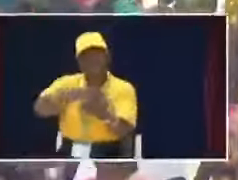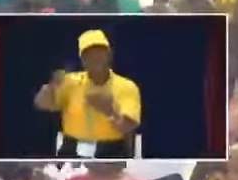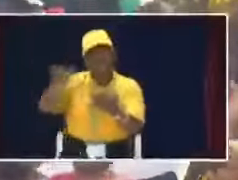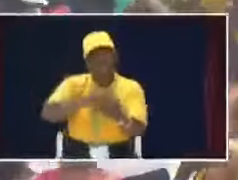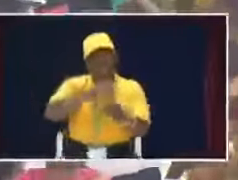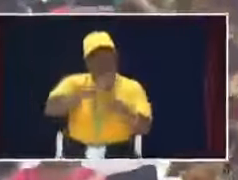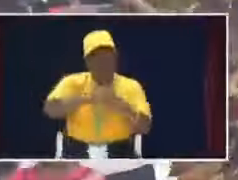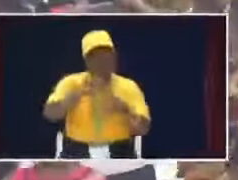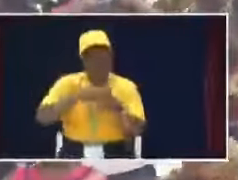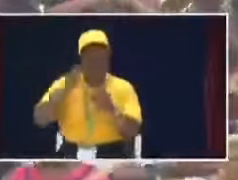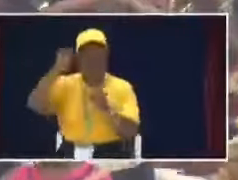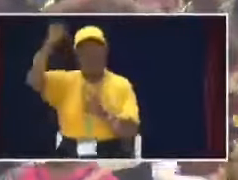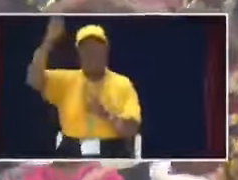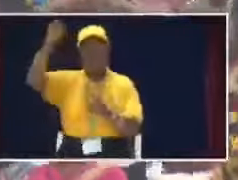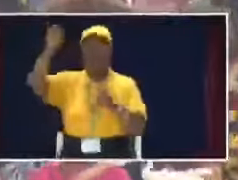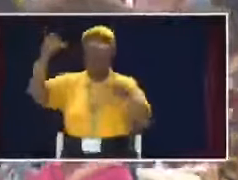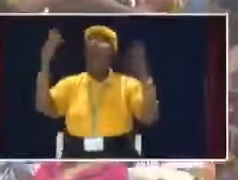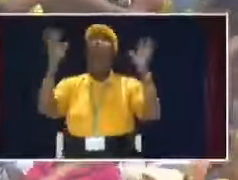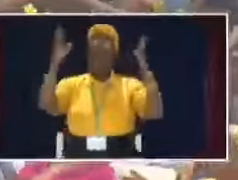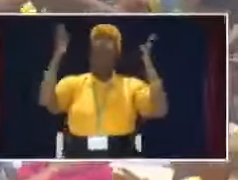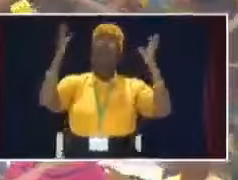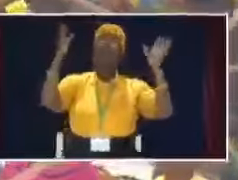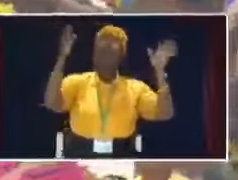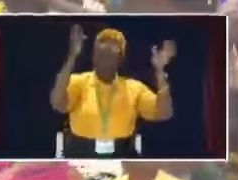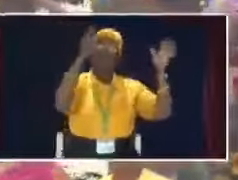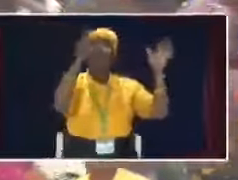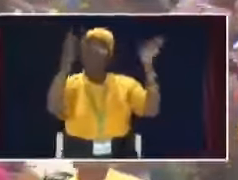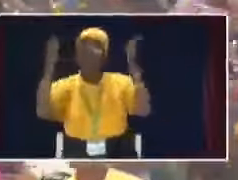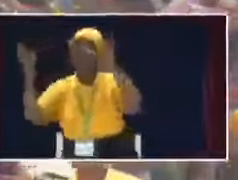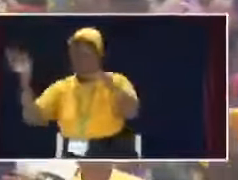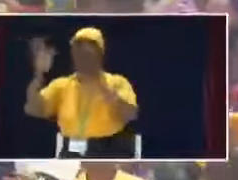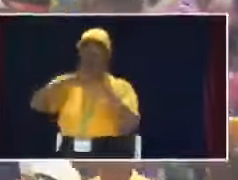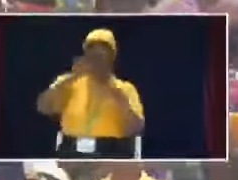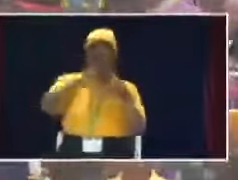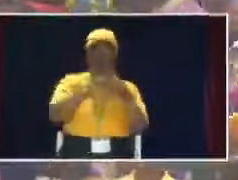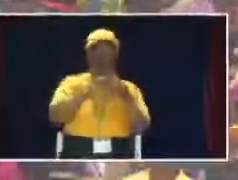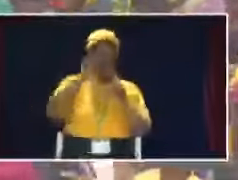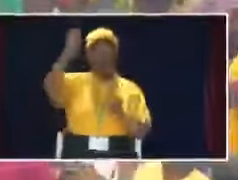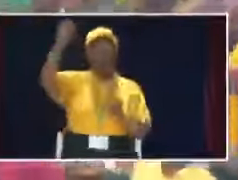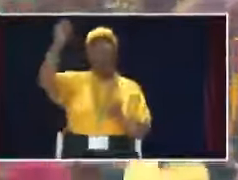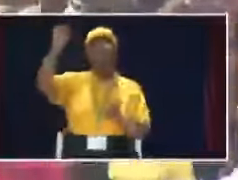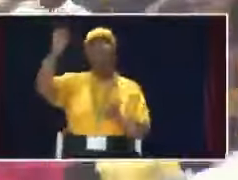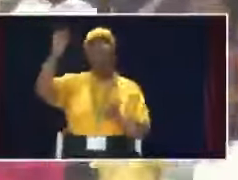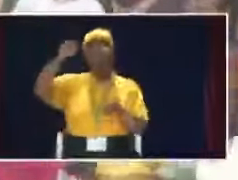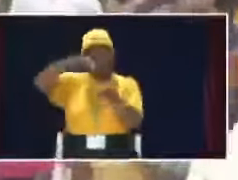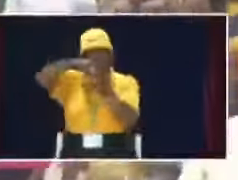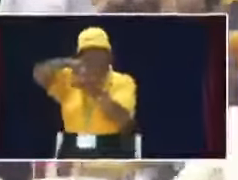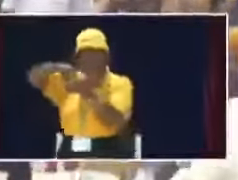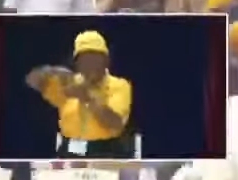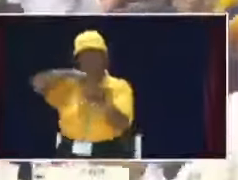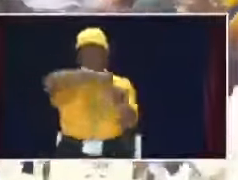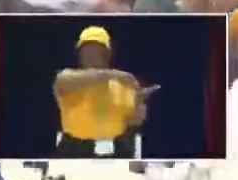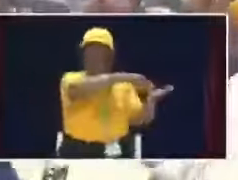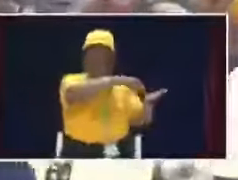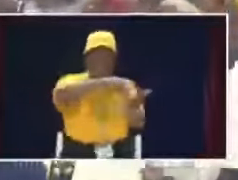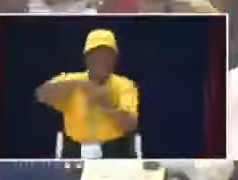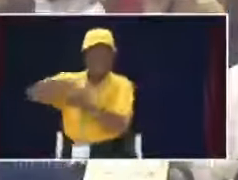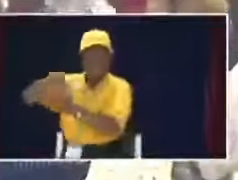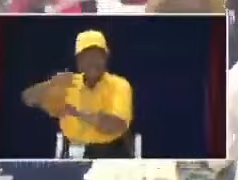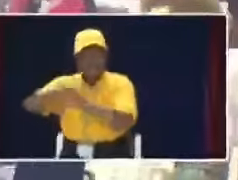unto him. Dance unto him. Praise the King of Kings, the Lord of